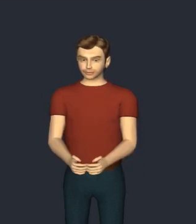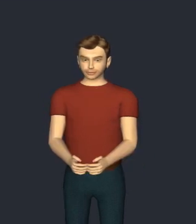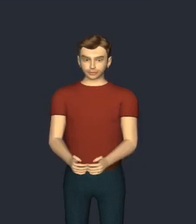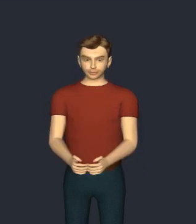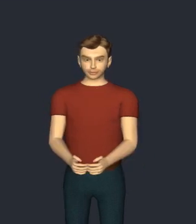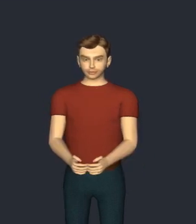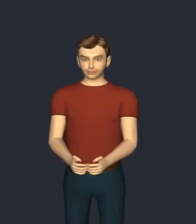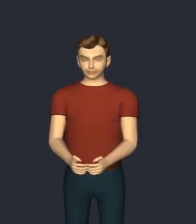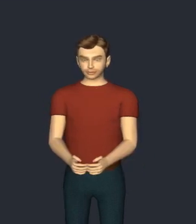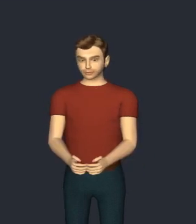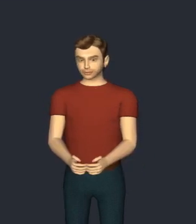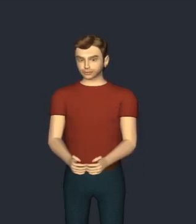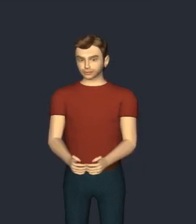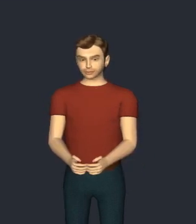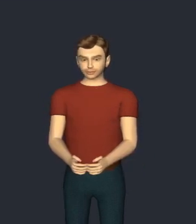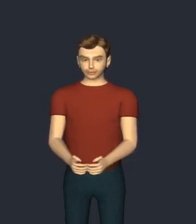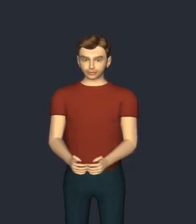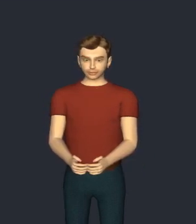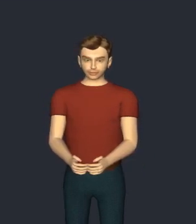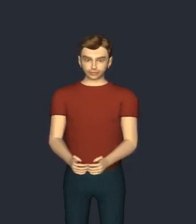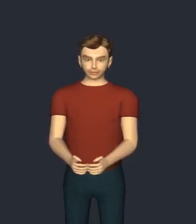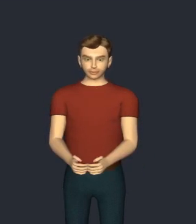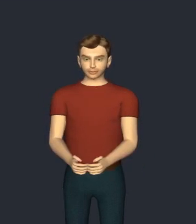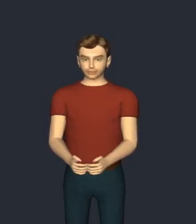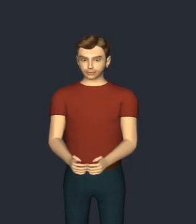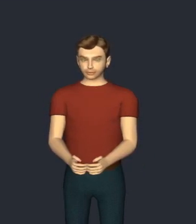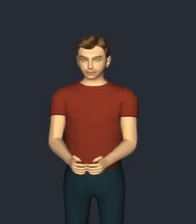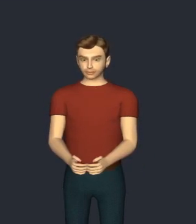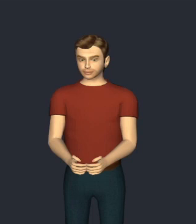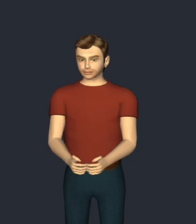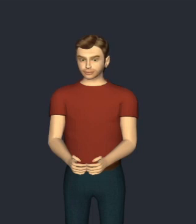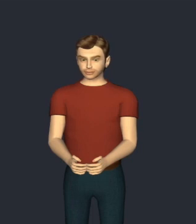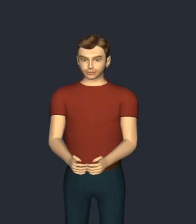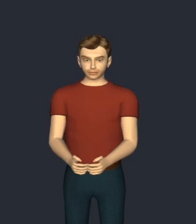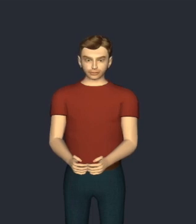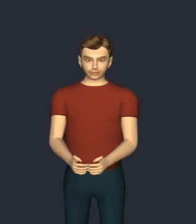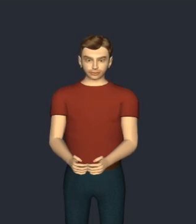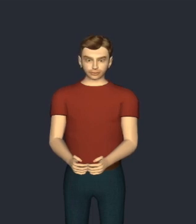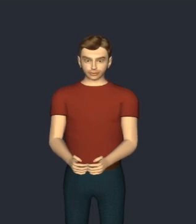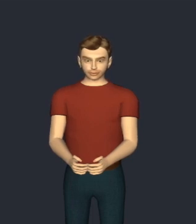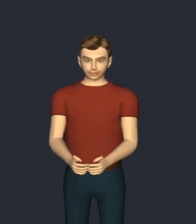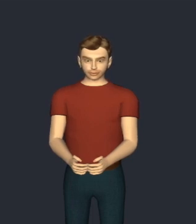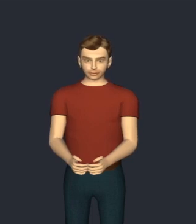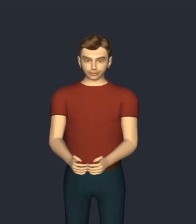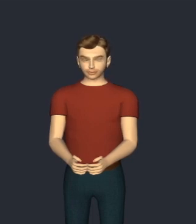Now let's try with the text. You have to go this place and paste your text. This is my text. Once I click on this